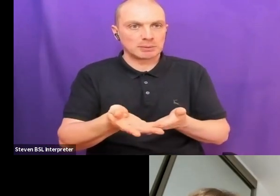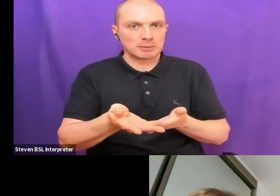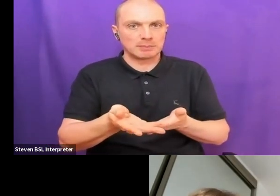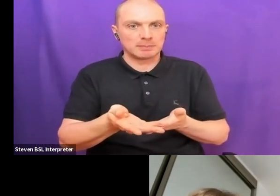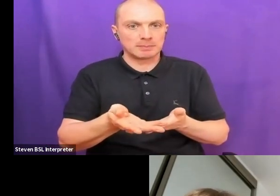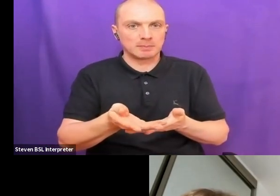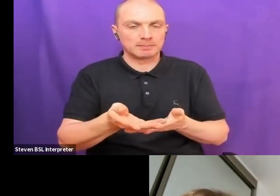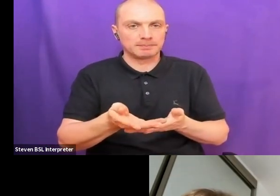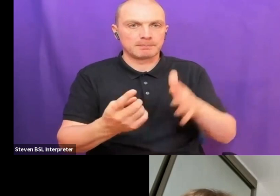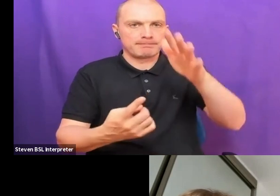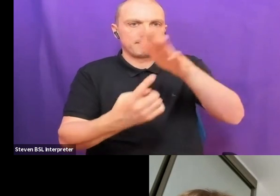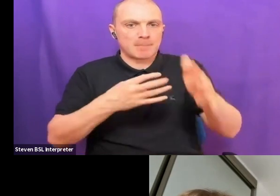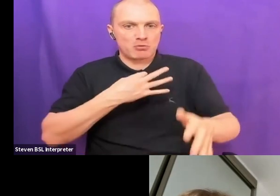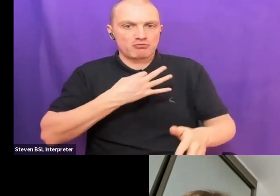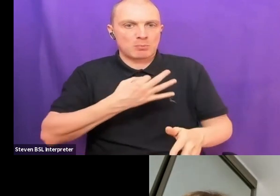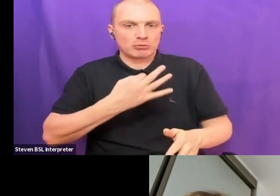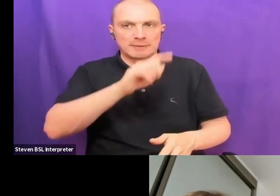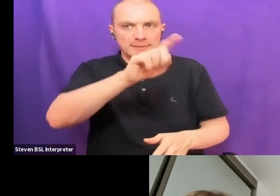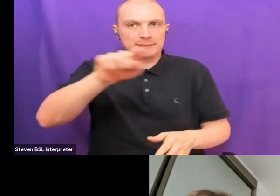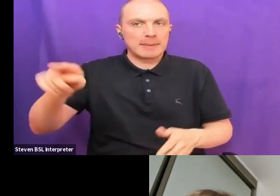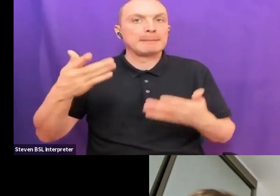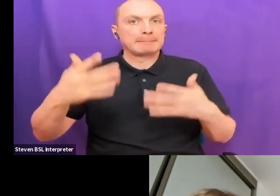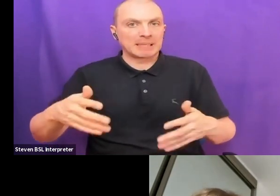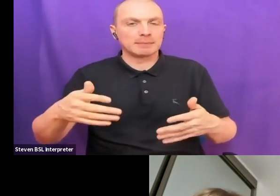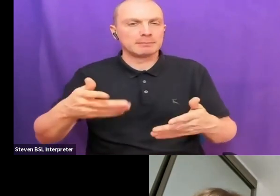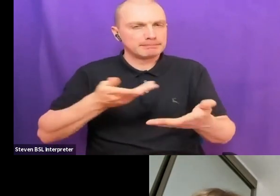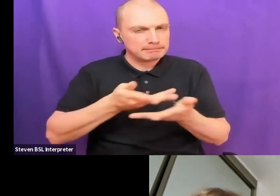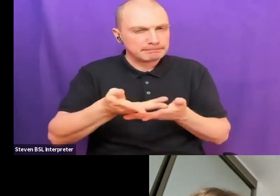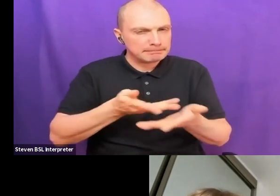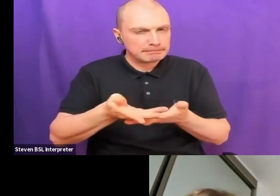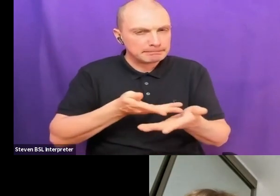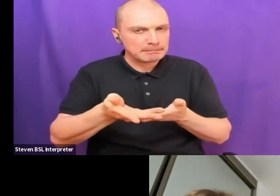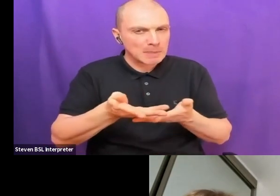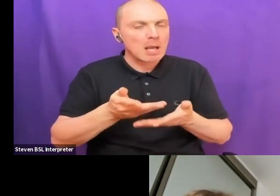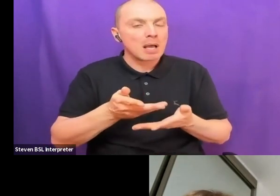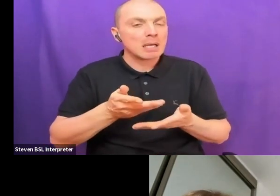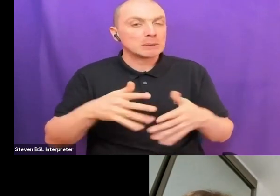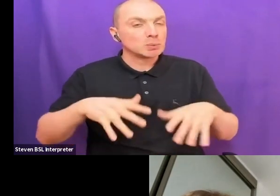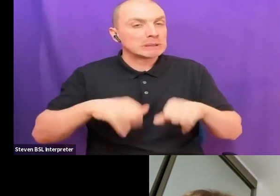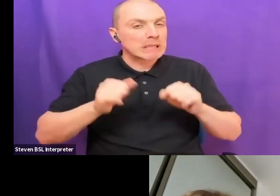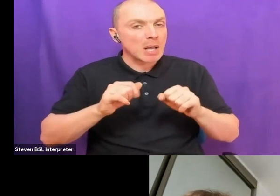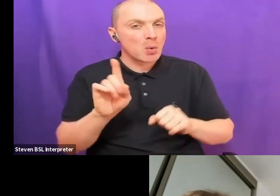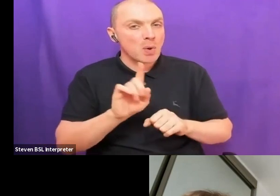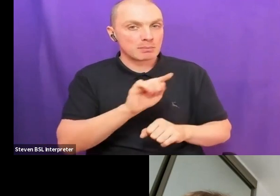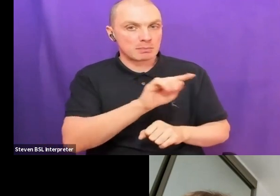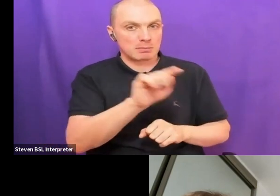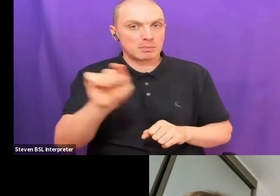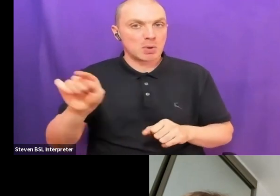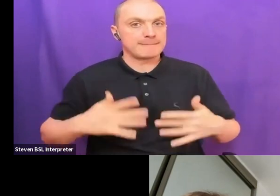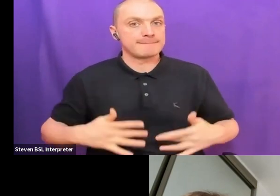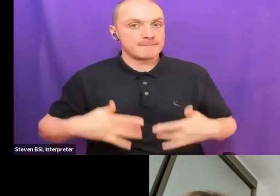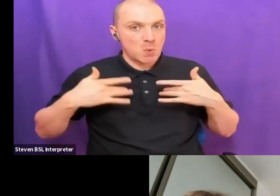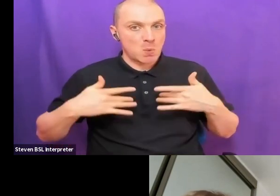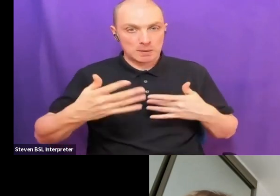not broken ground on this yet. So very much a listening process still.